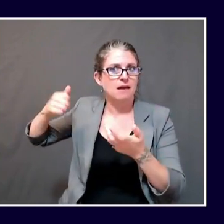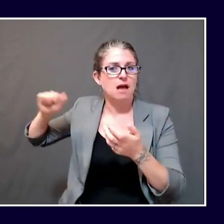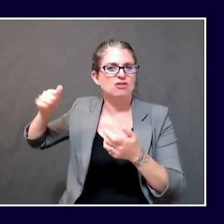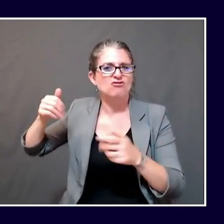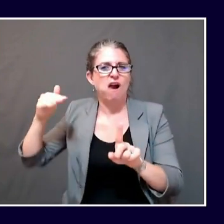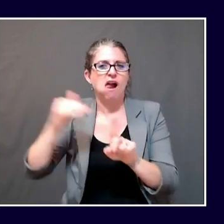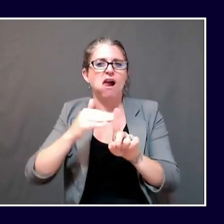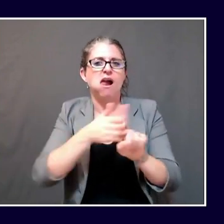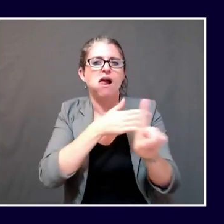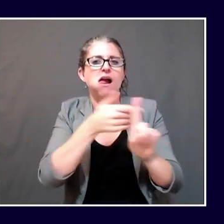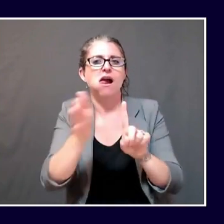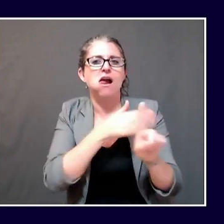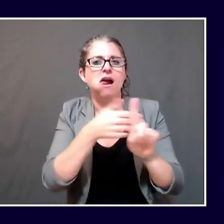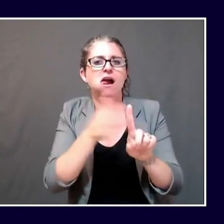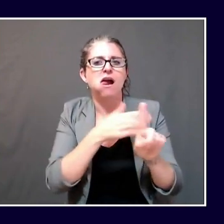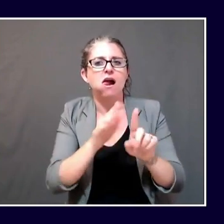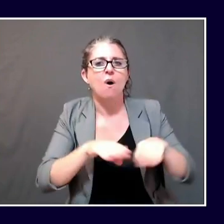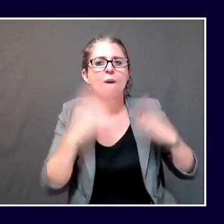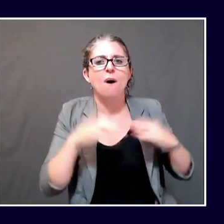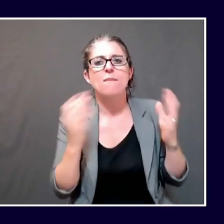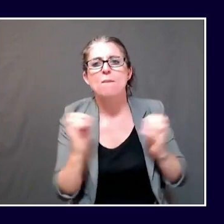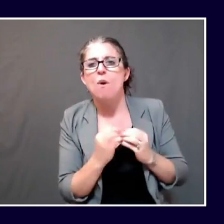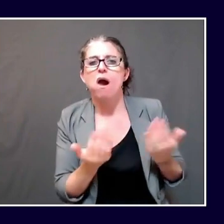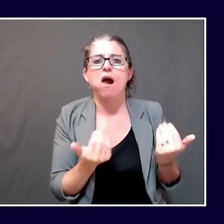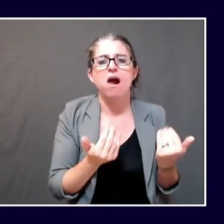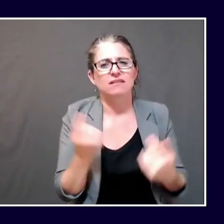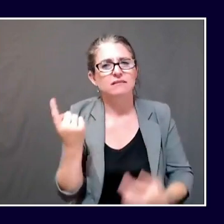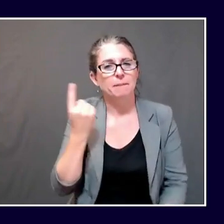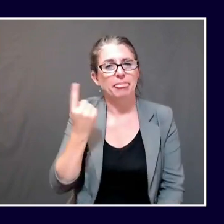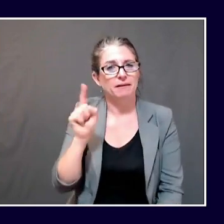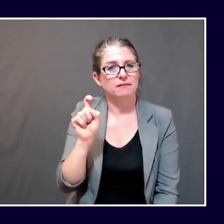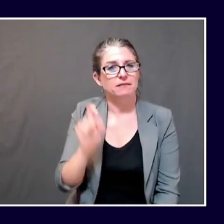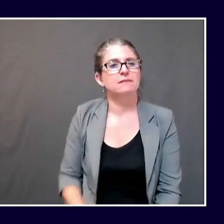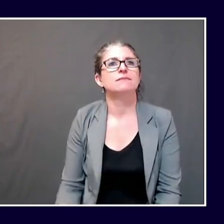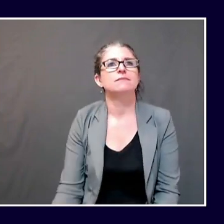You bet. Joe Lawler at the Press Herald is up next.